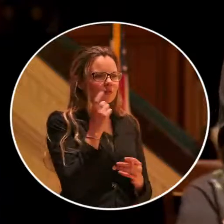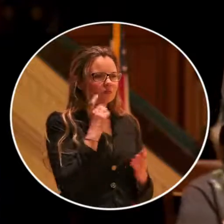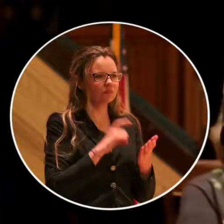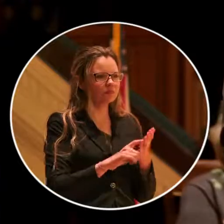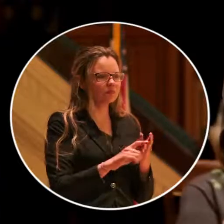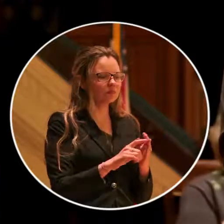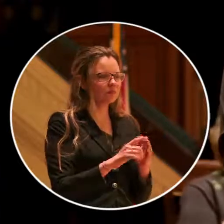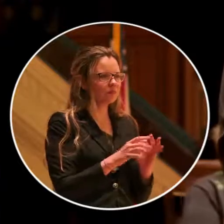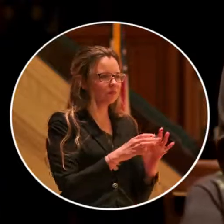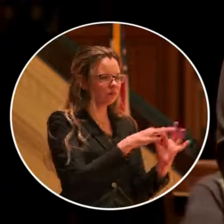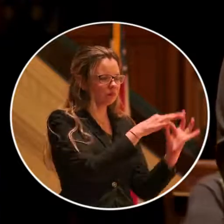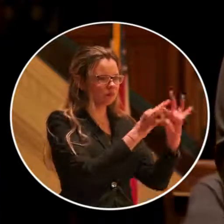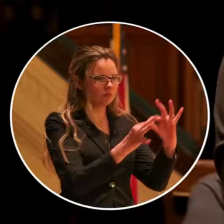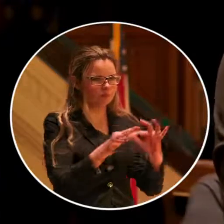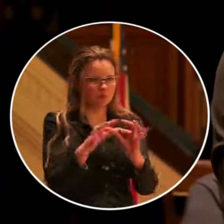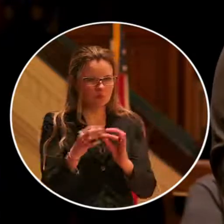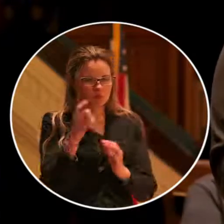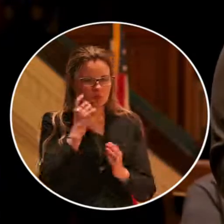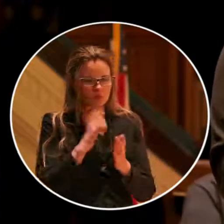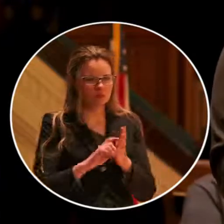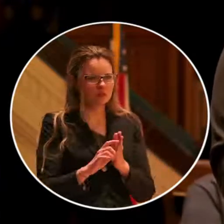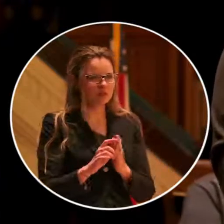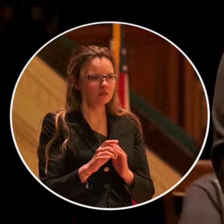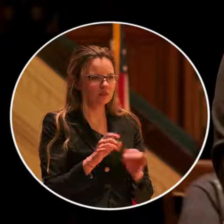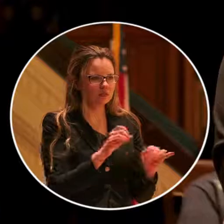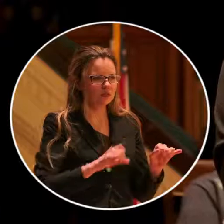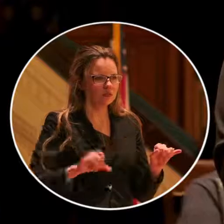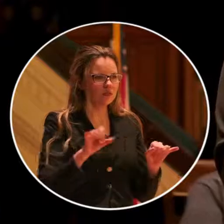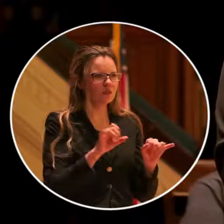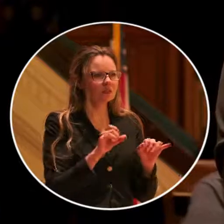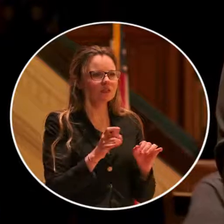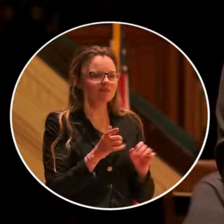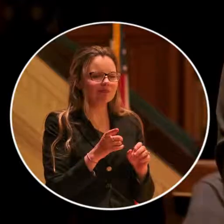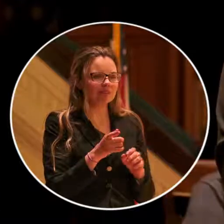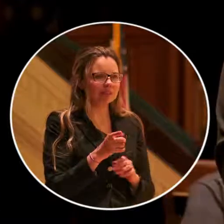and throughout every cast is the need to belong.